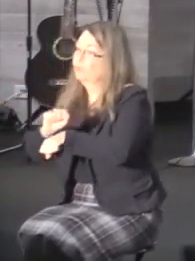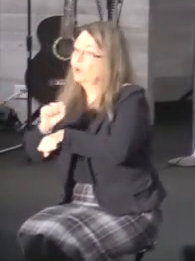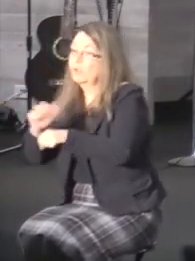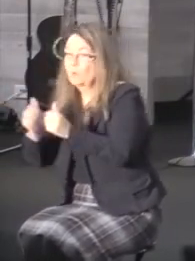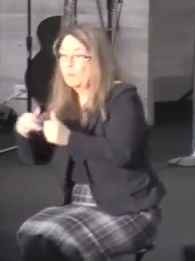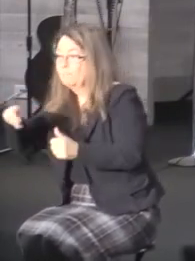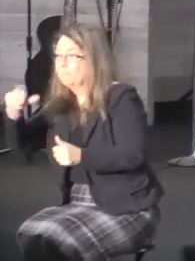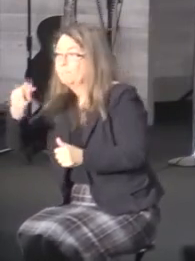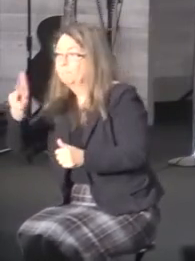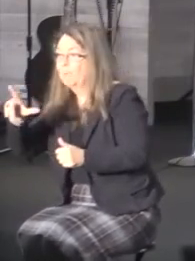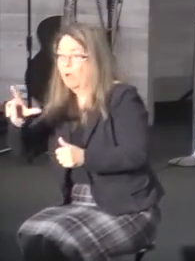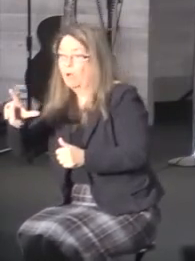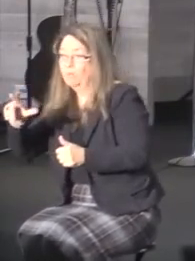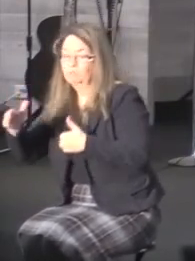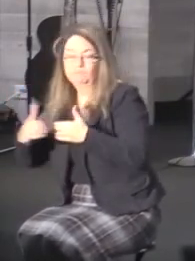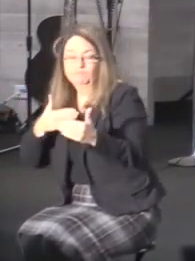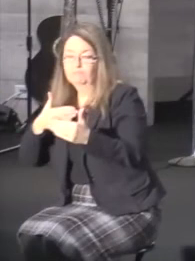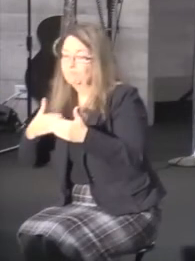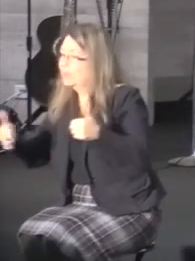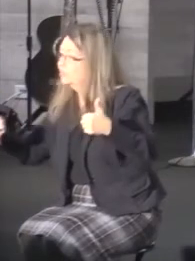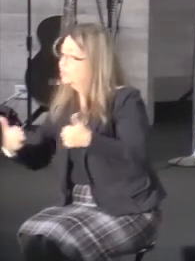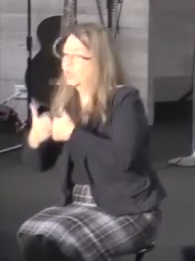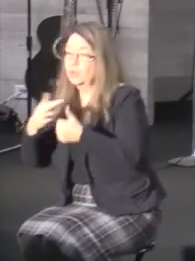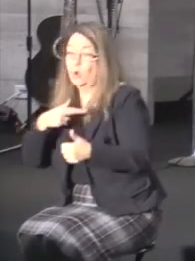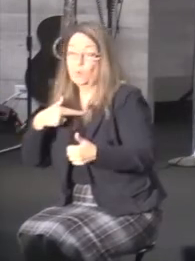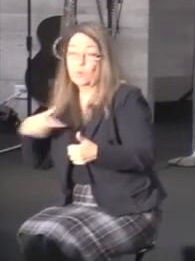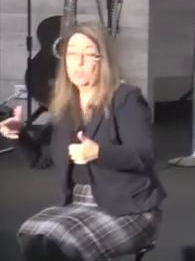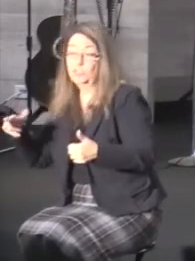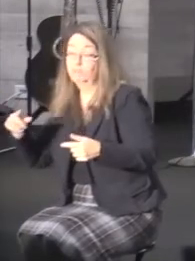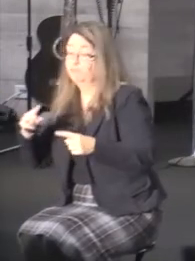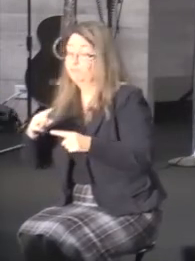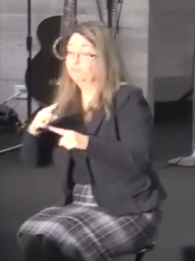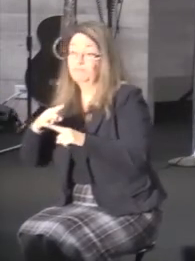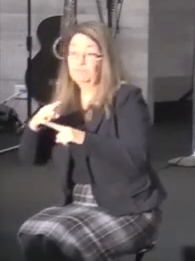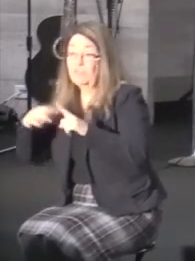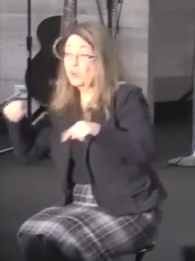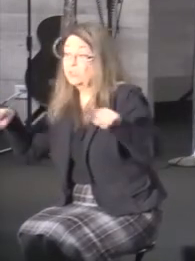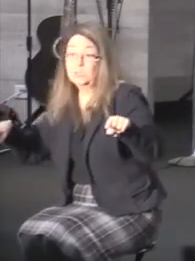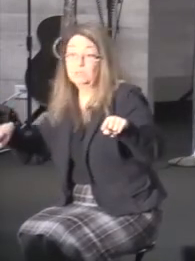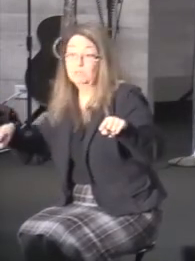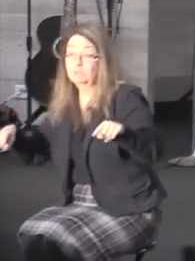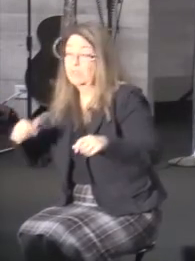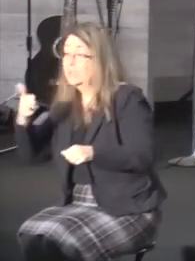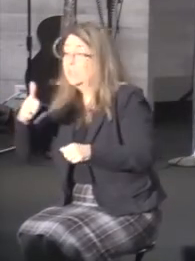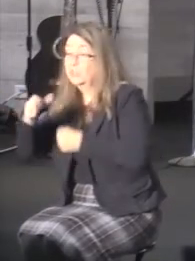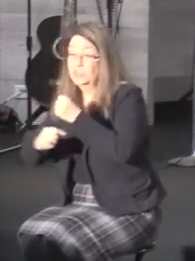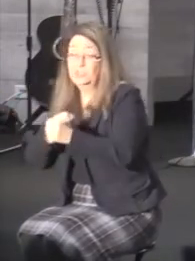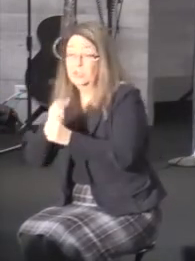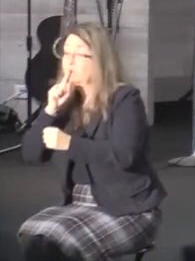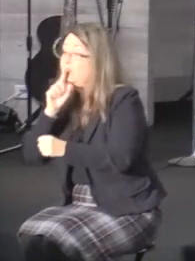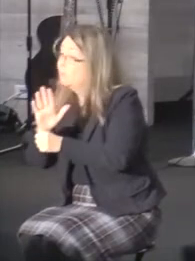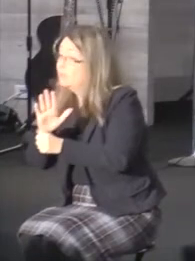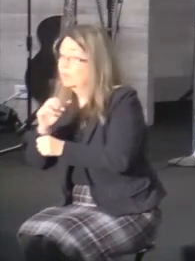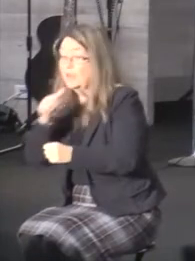Paul despite their challenges, despite their religious diversity that they confronted every day. 10 years they were committed. And he says, look, you're not